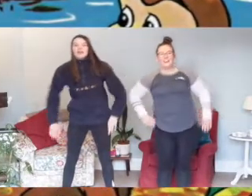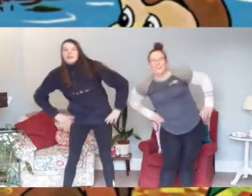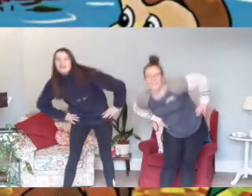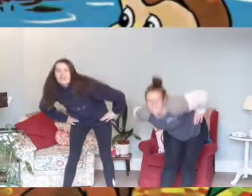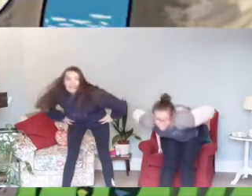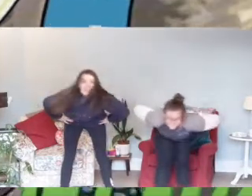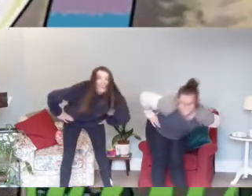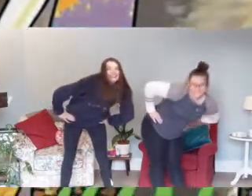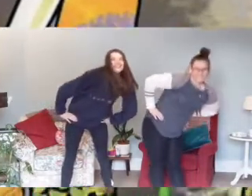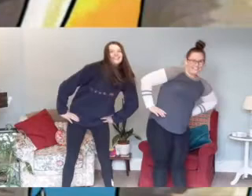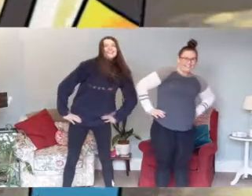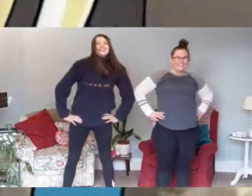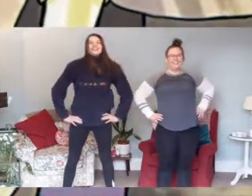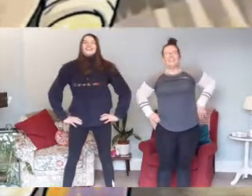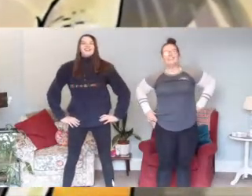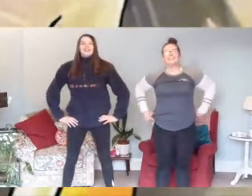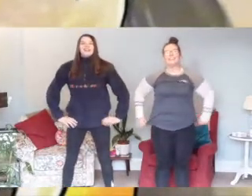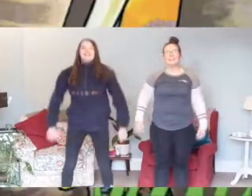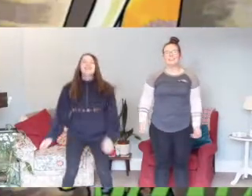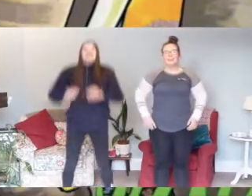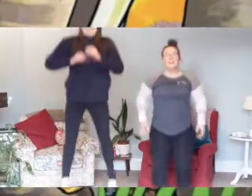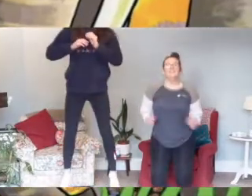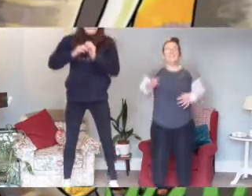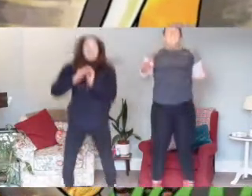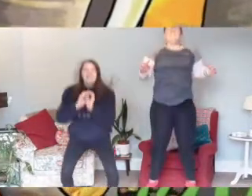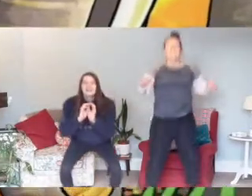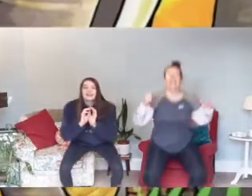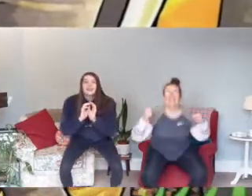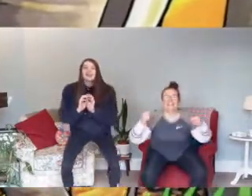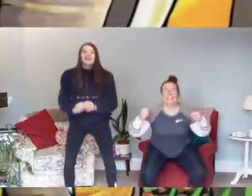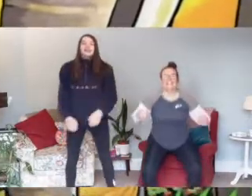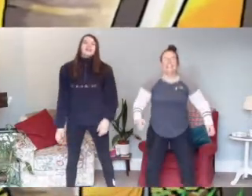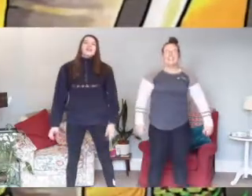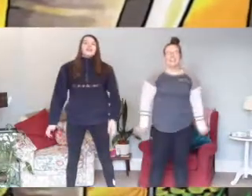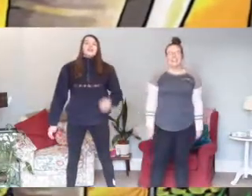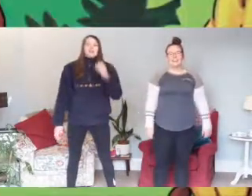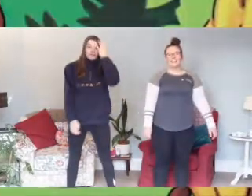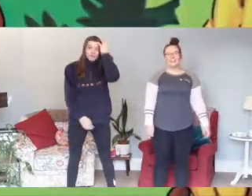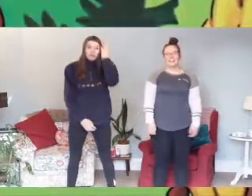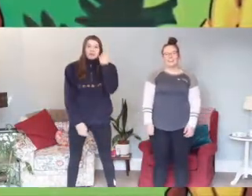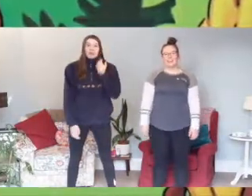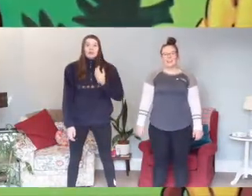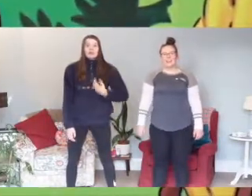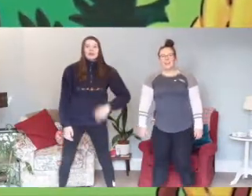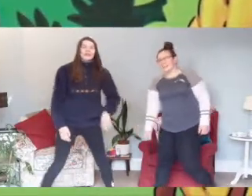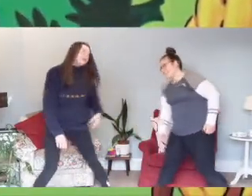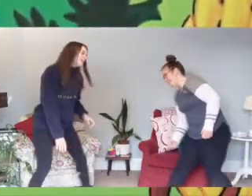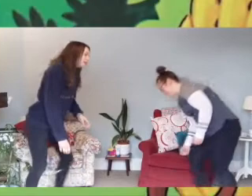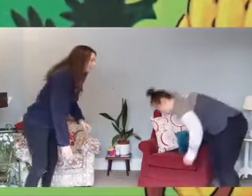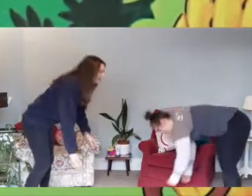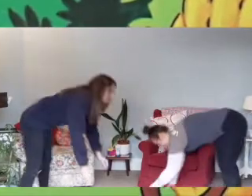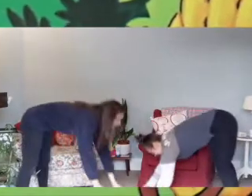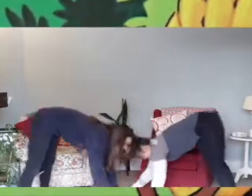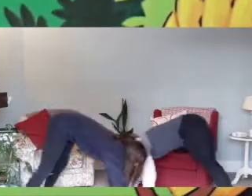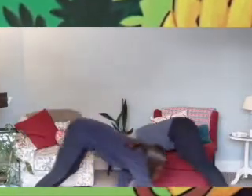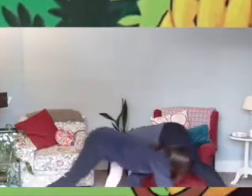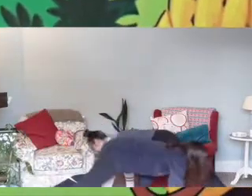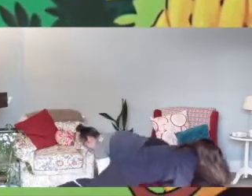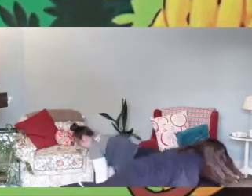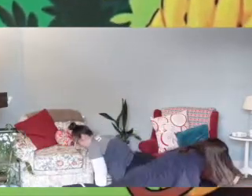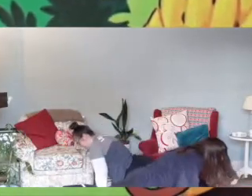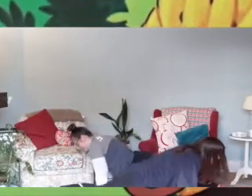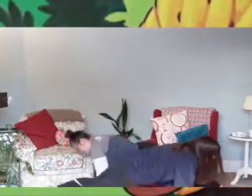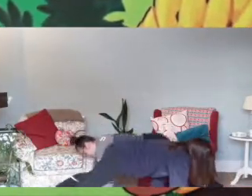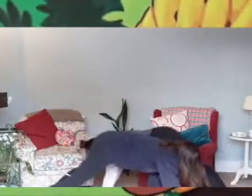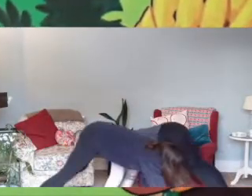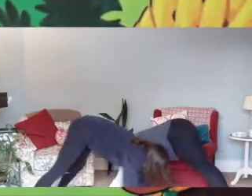her. "Happy birthday," came Elephant's big, friendly voice. Coco looked at the ground and whispered,